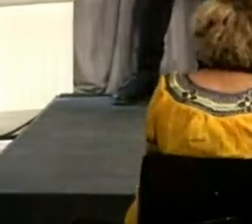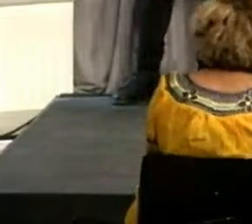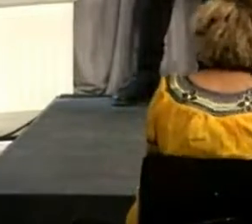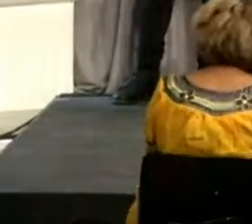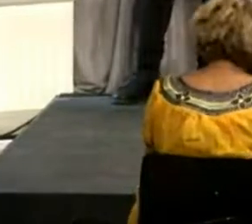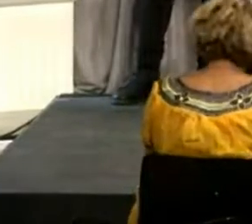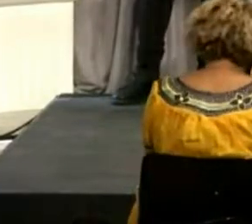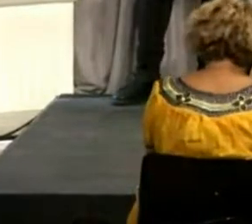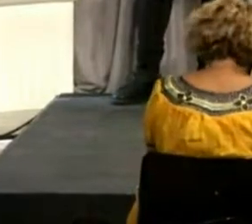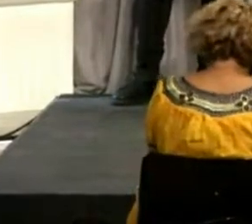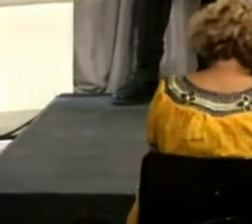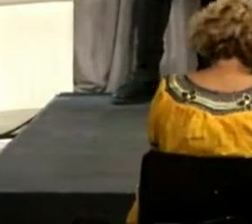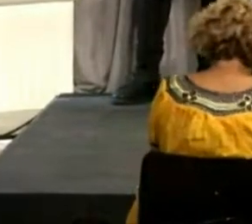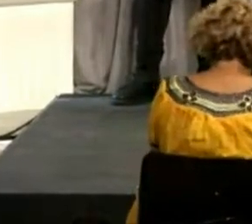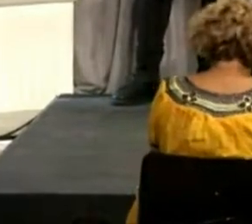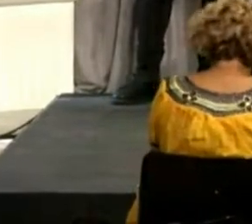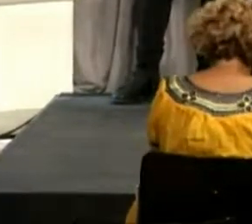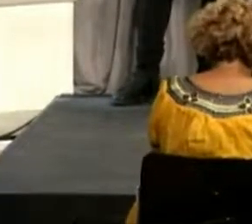gifted